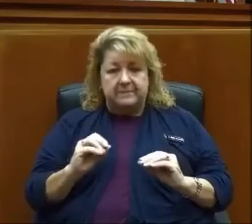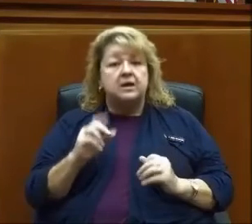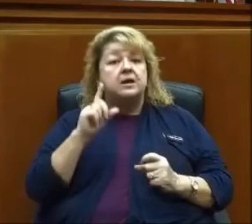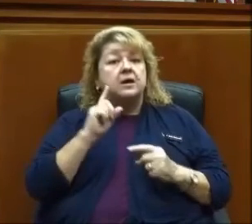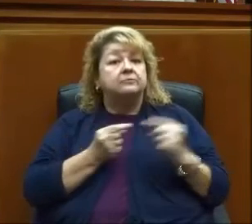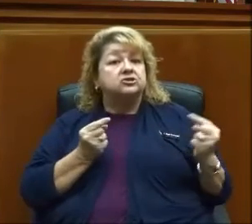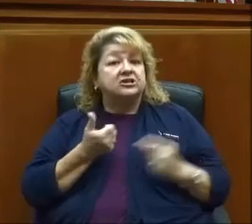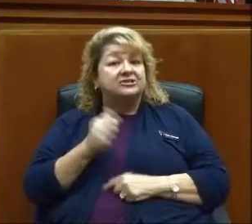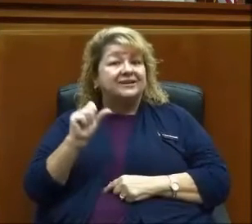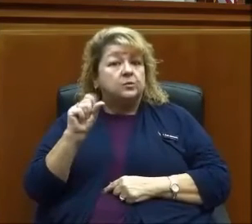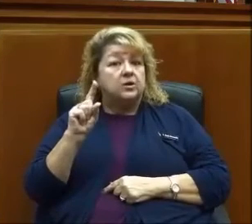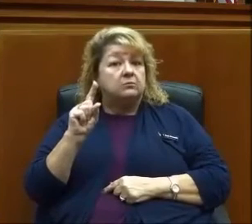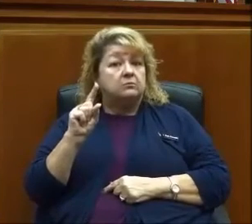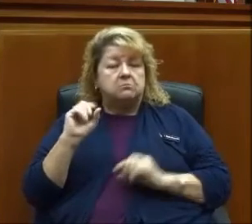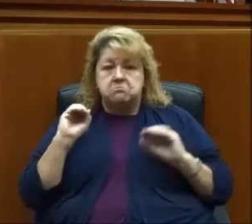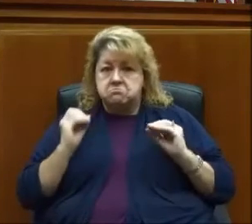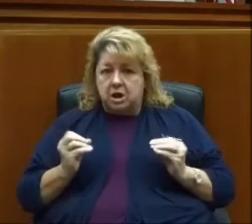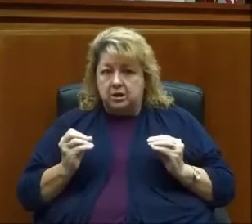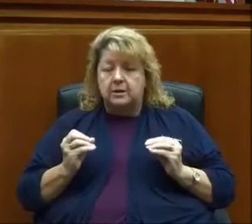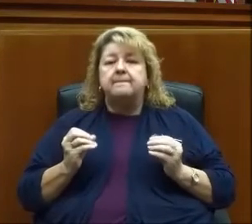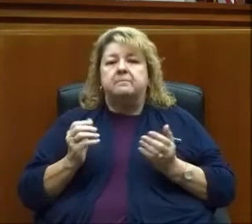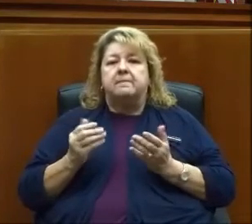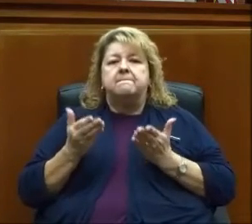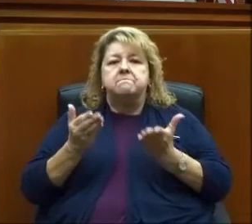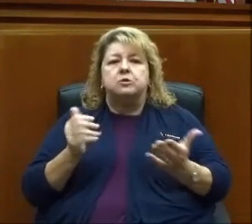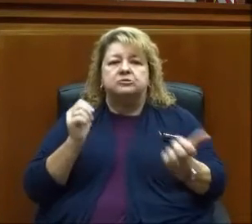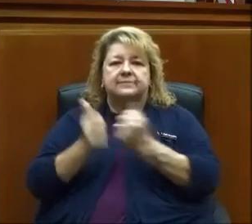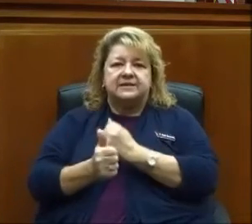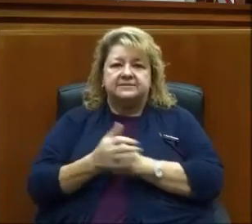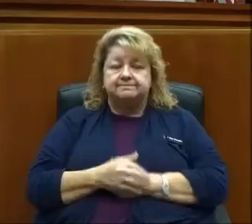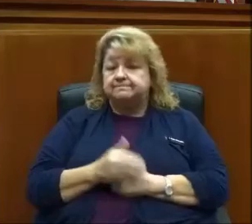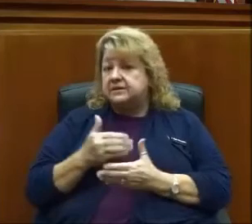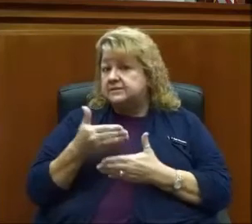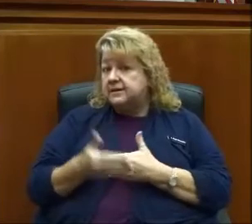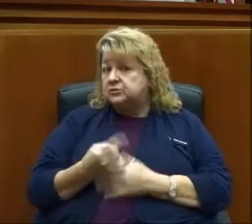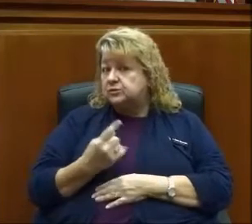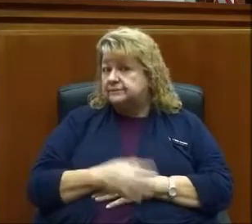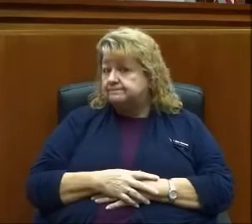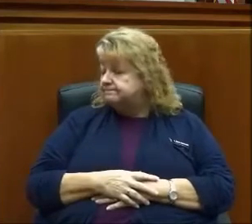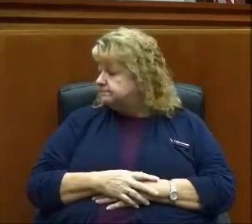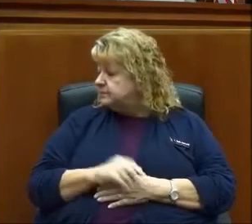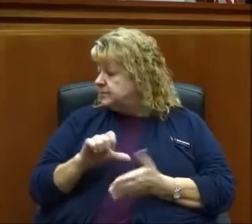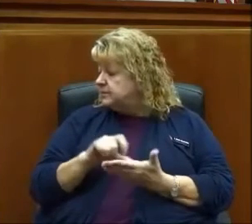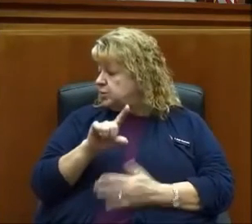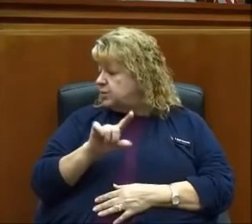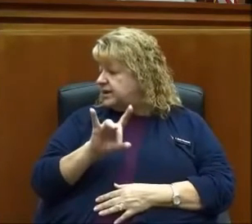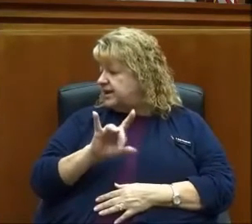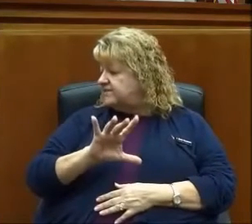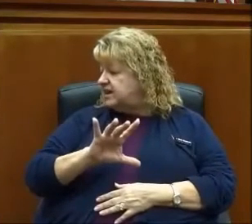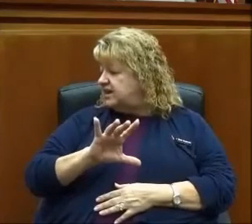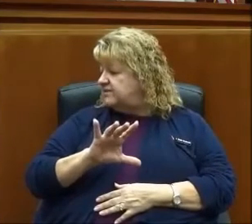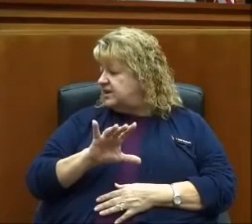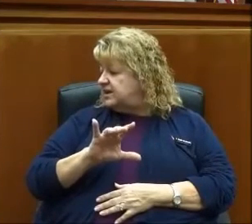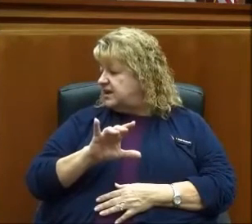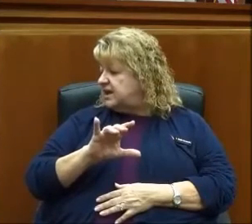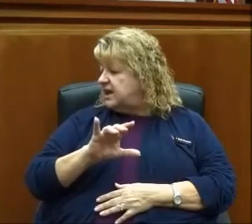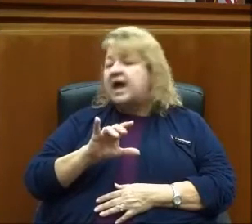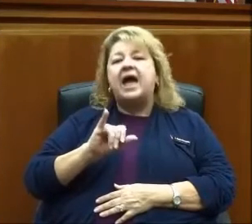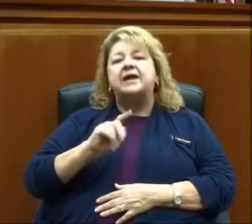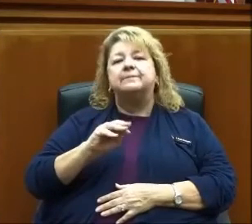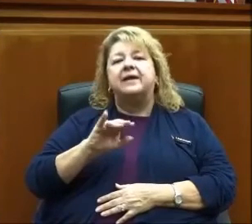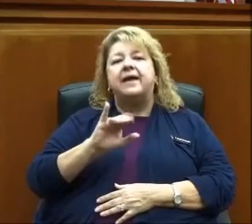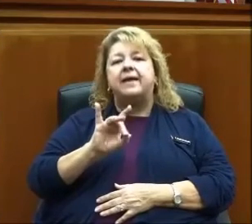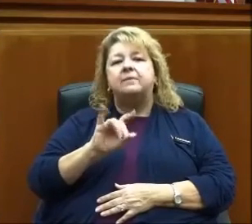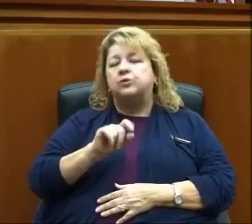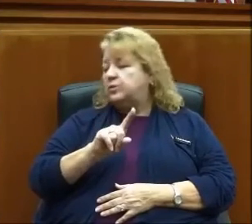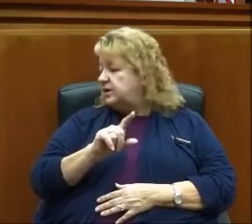motion? Seeing none, motion carries. Next item. On page 185, item 8.1,